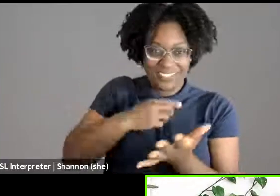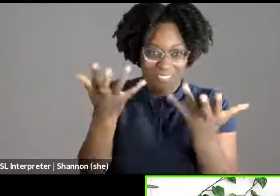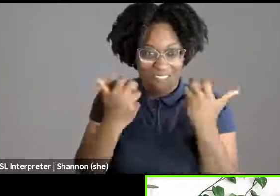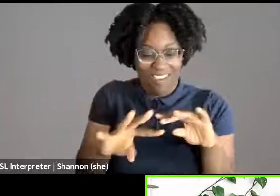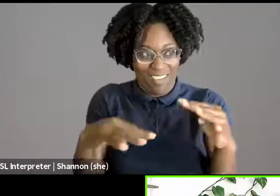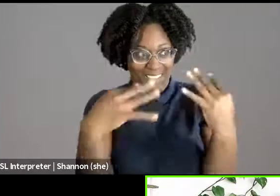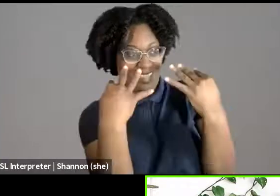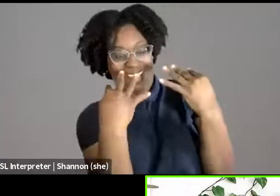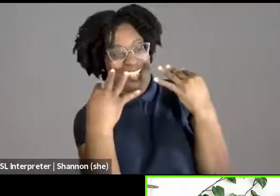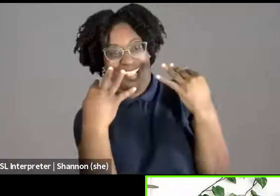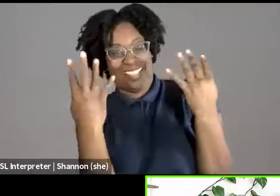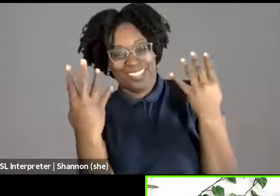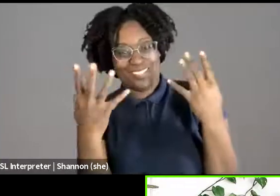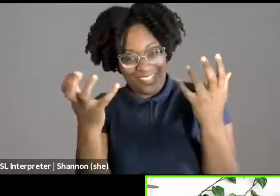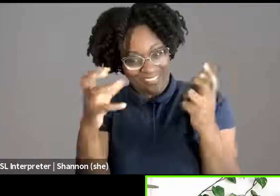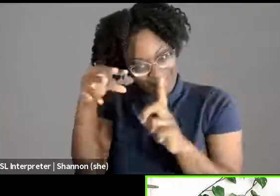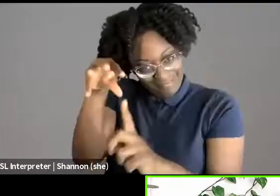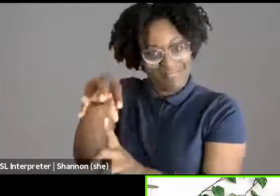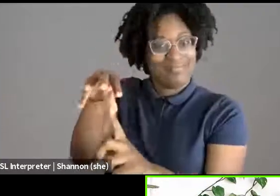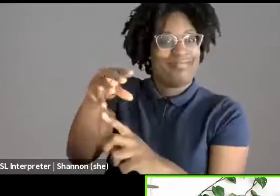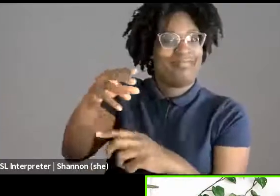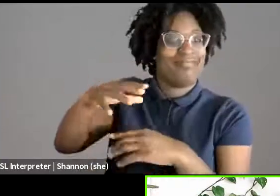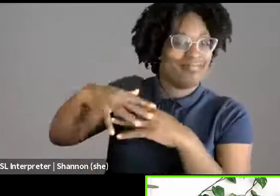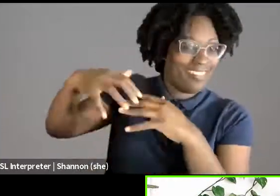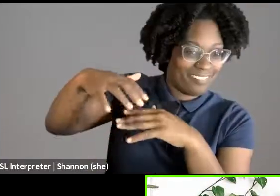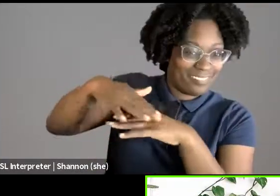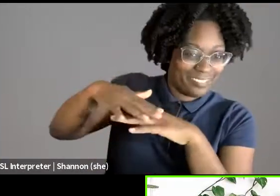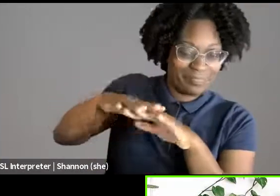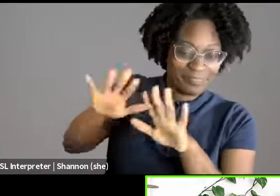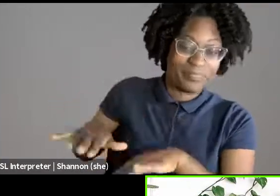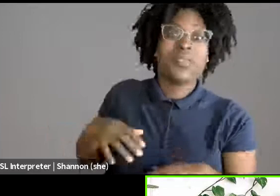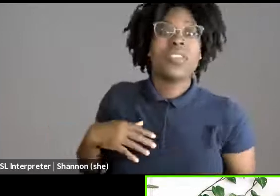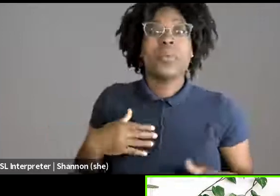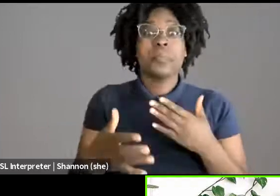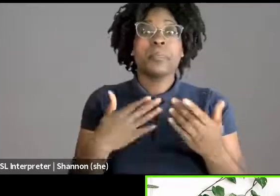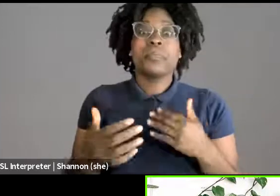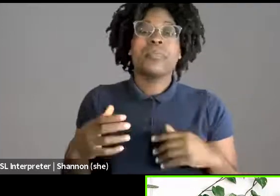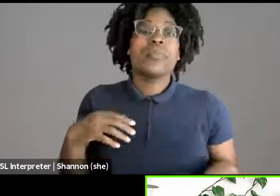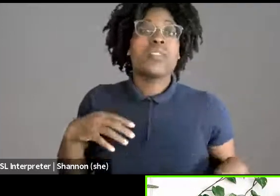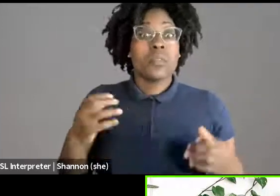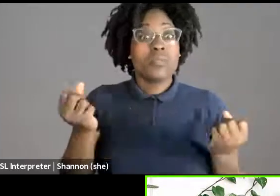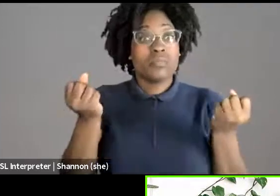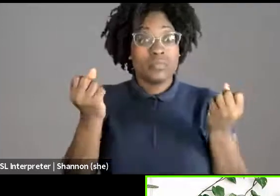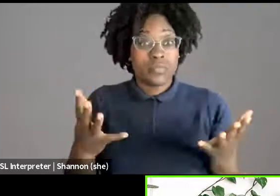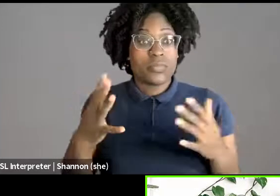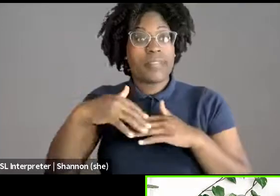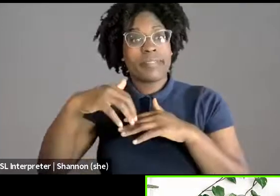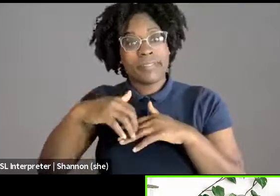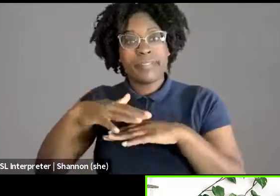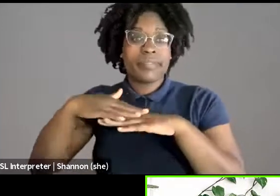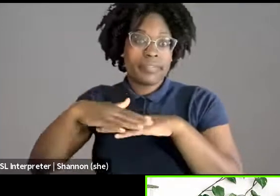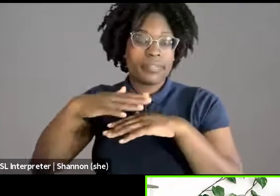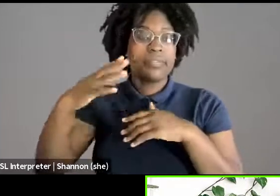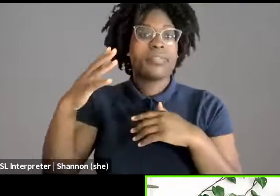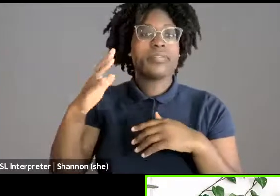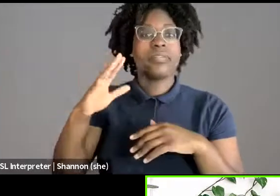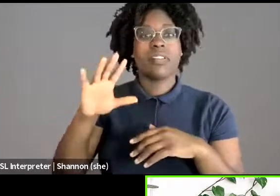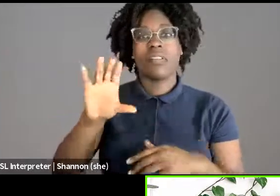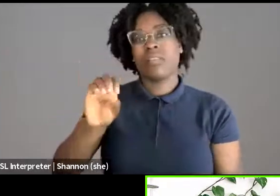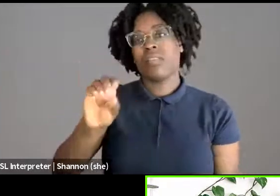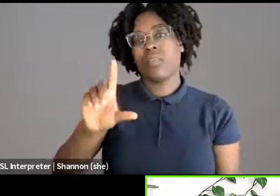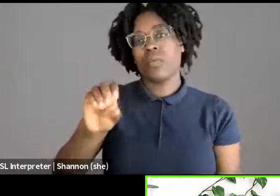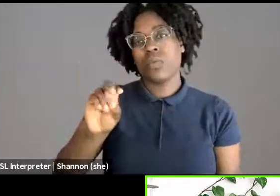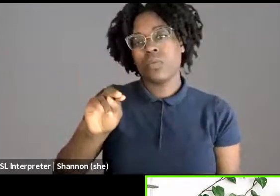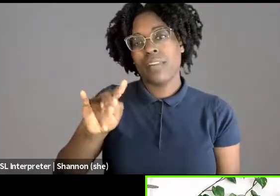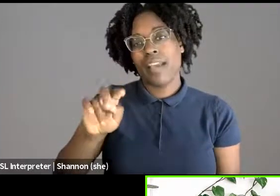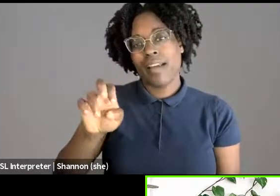know natives in tech. So, like many native and colonized people, my background and identities are complicated,